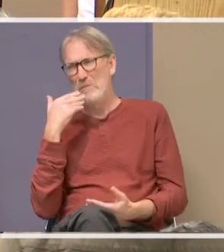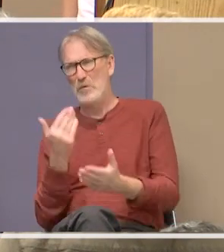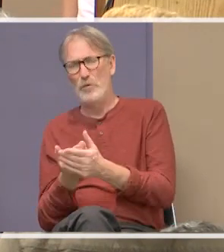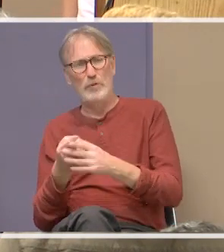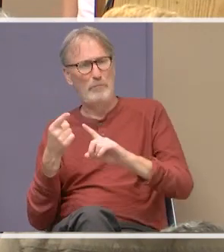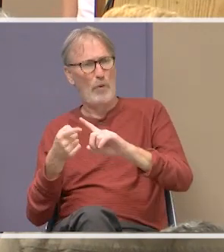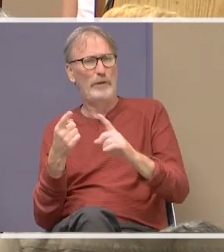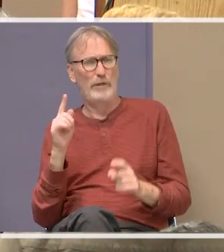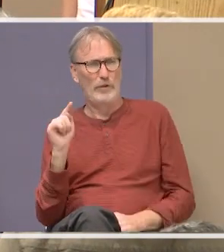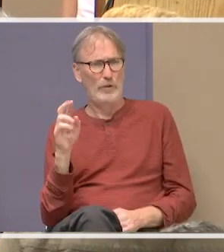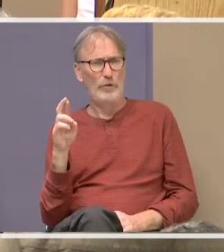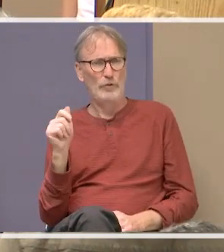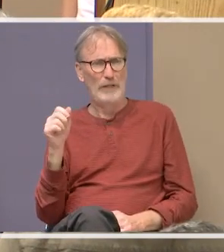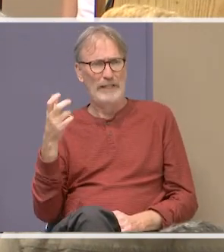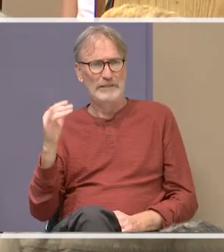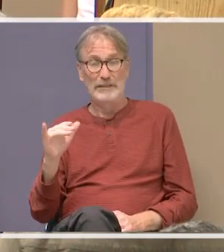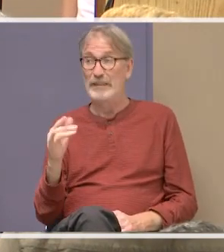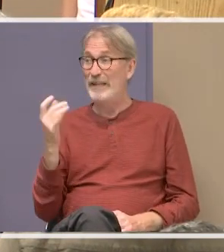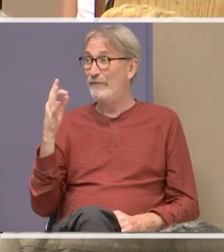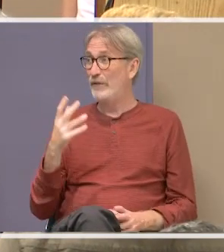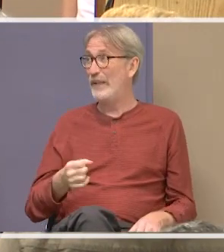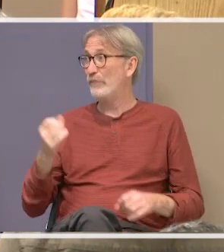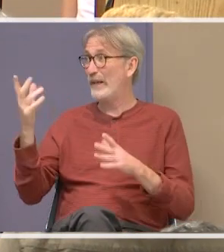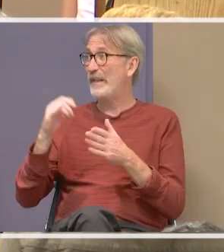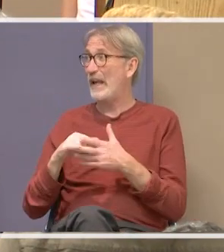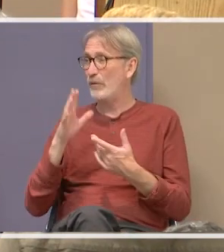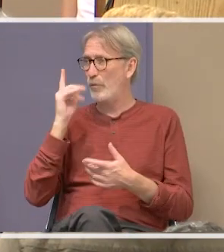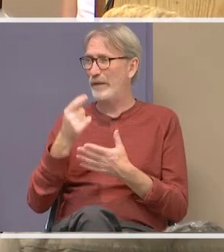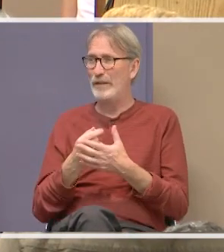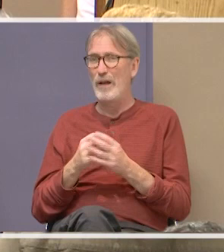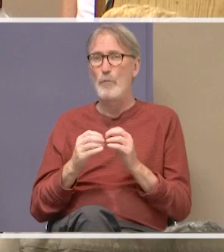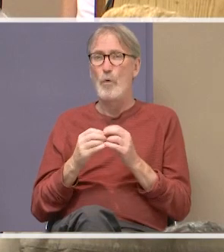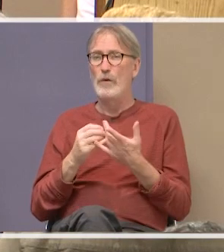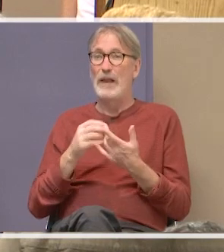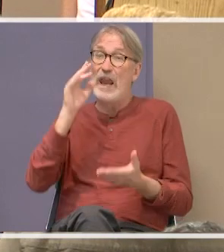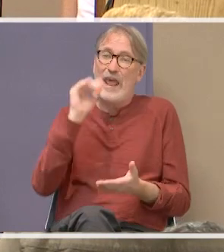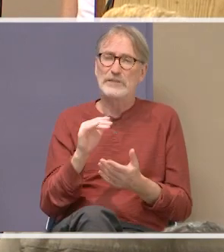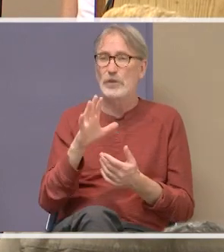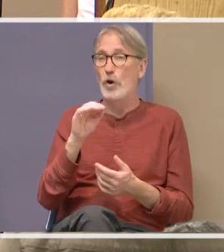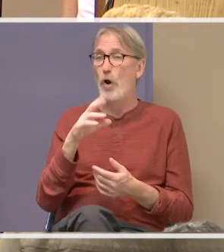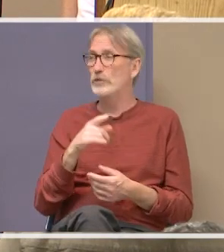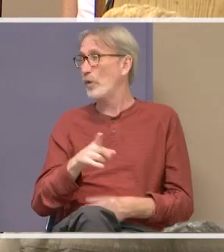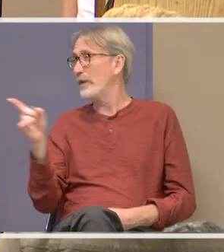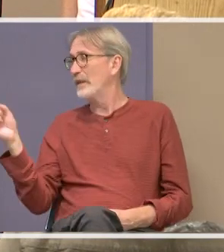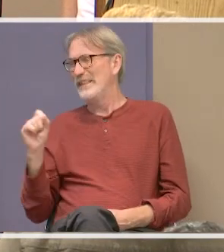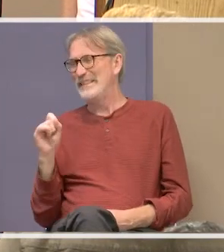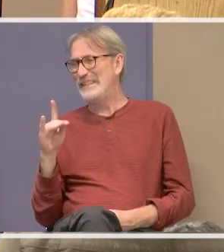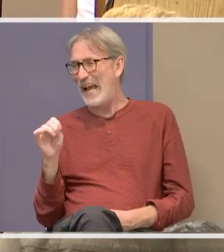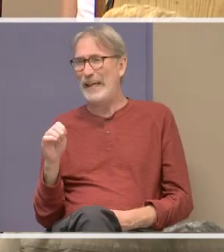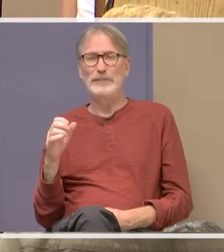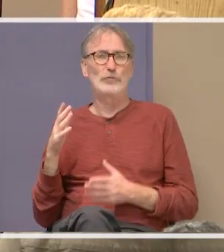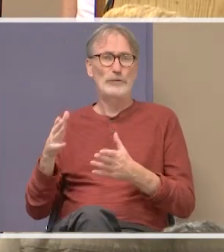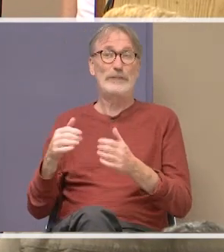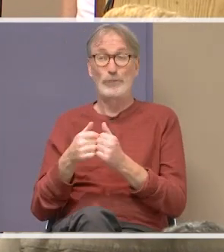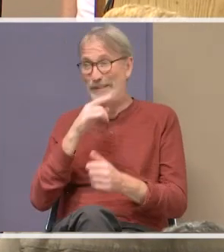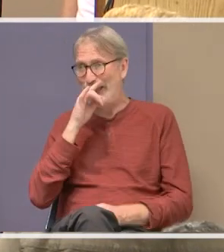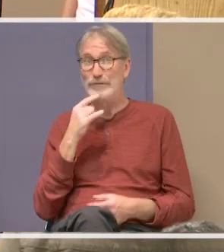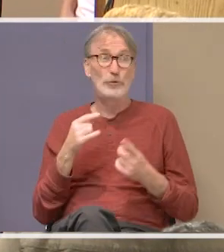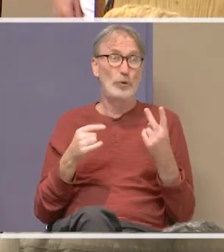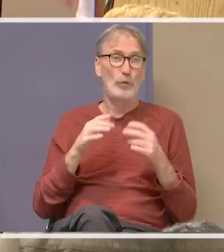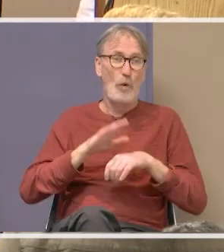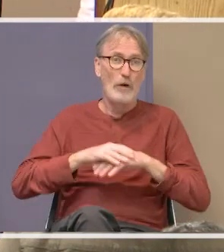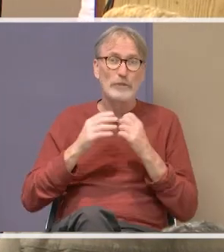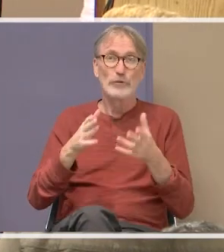important point. Taking that away is going to put more cars off these other ones. There's side streets with the kids. The two of them are on the